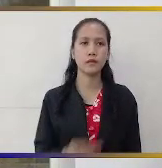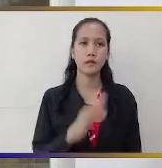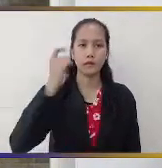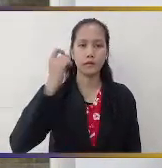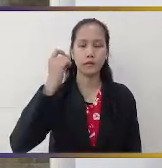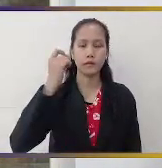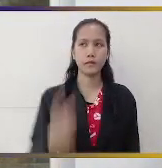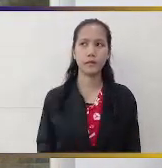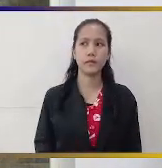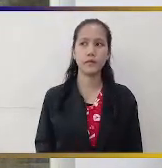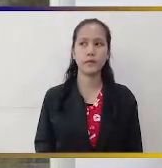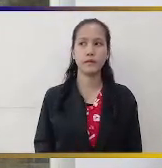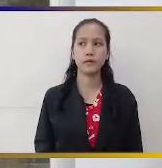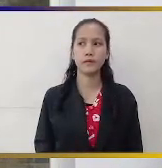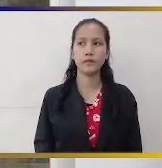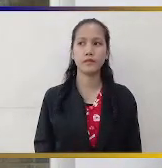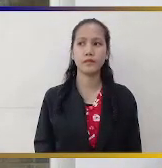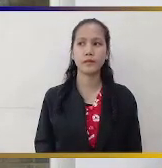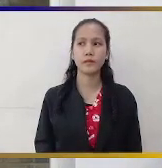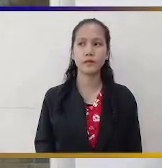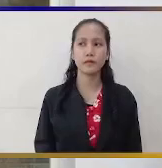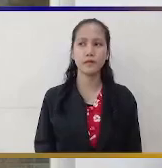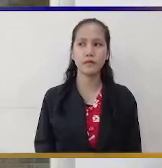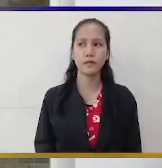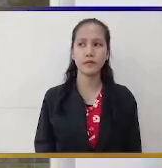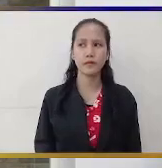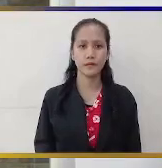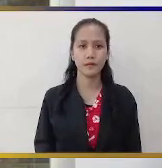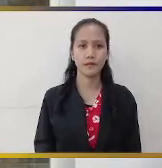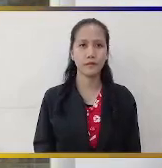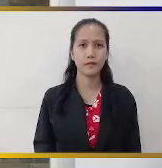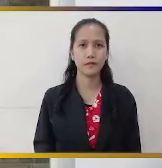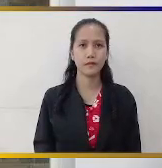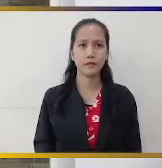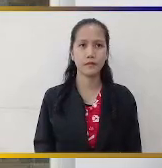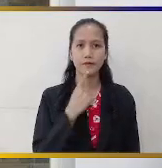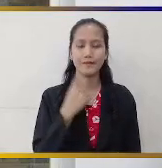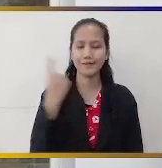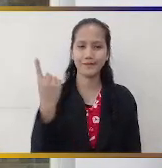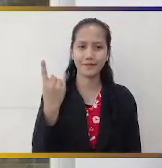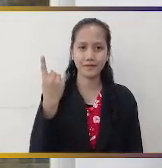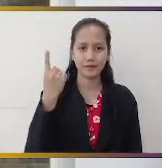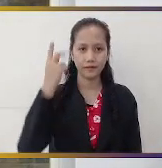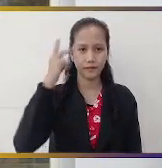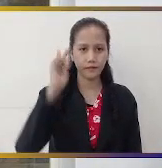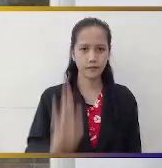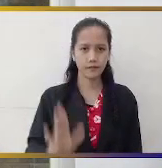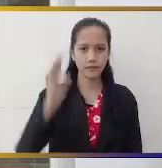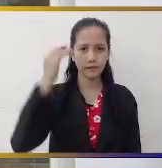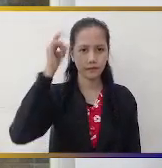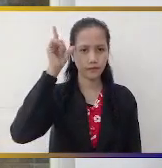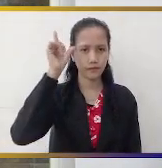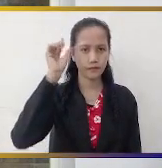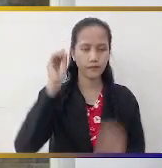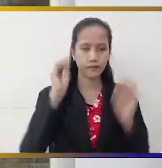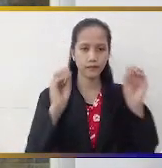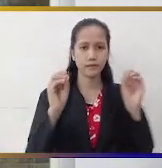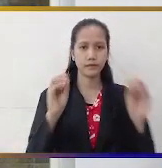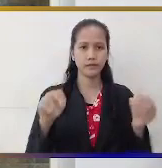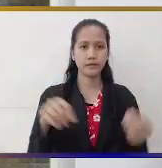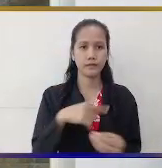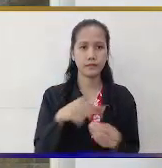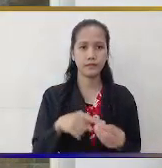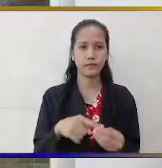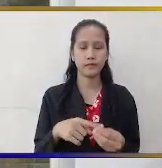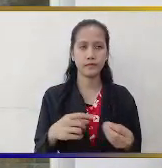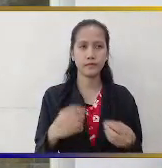am very indebted to my pastor, Pastor Dean Miller. He taught me tithing. He taught me